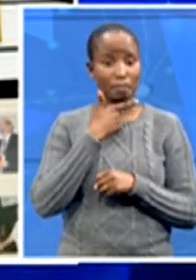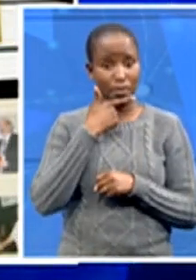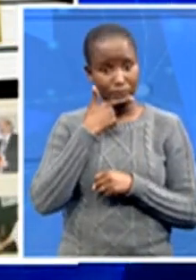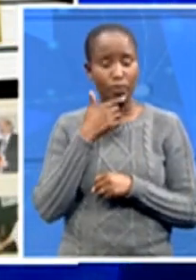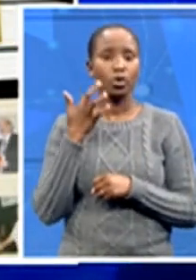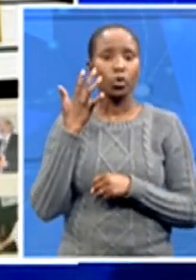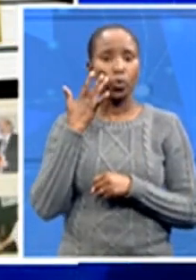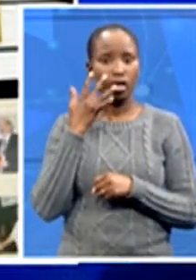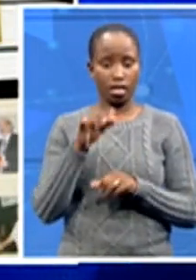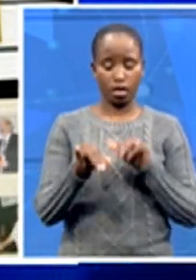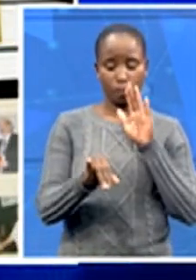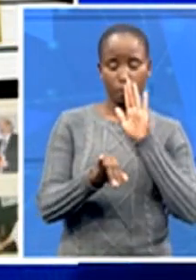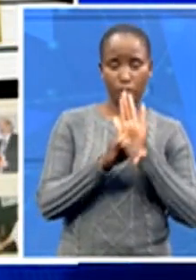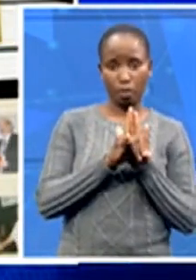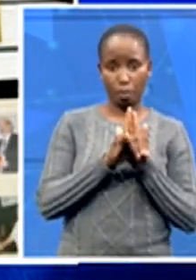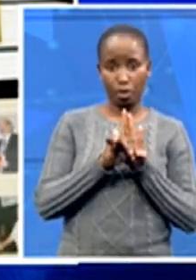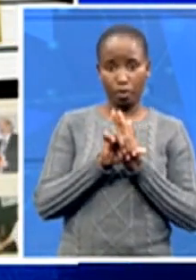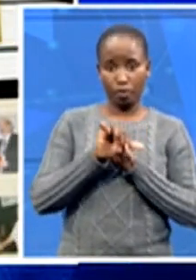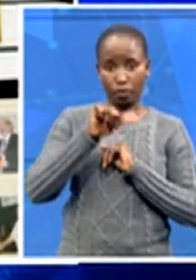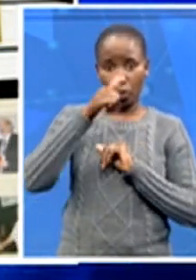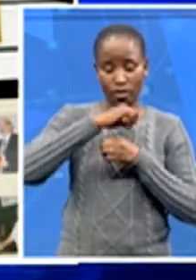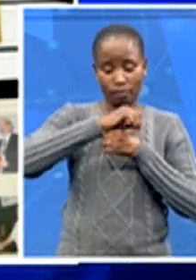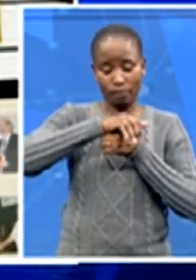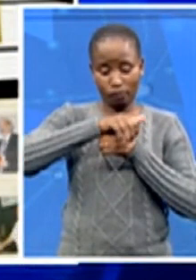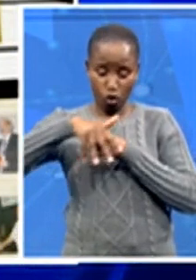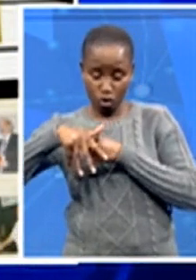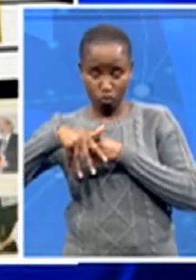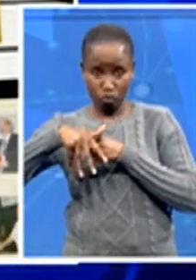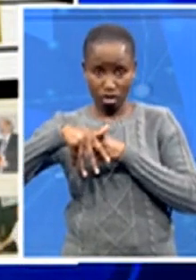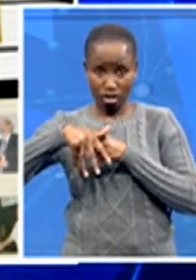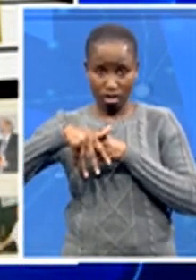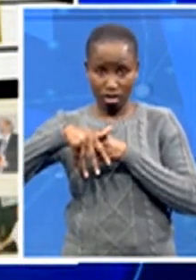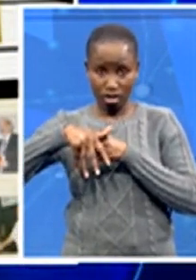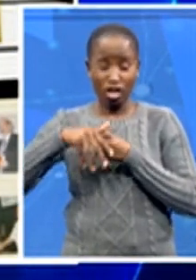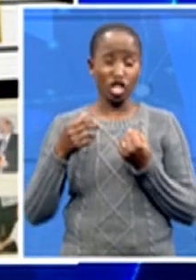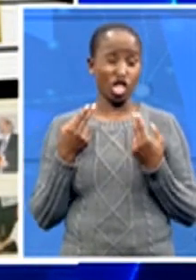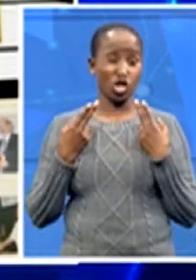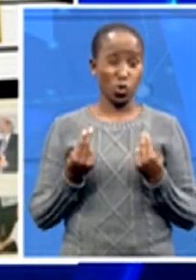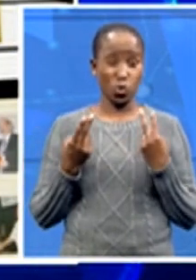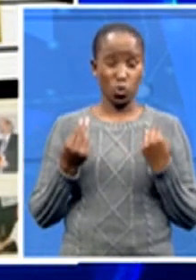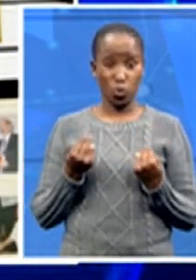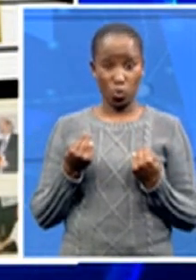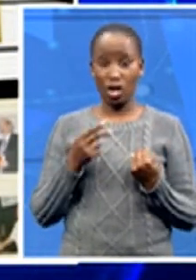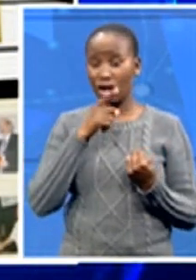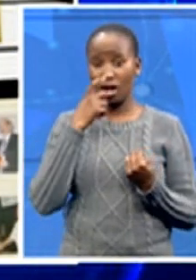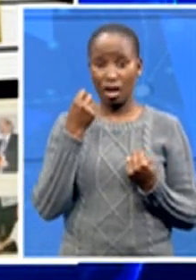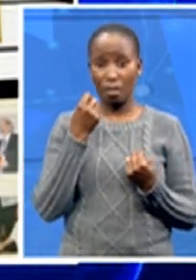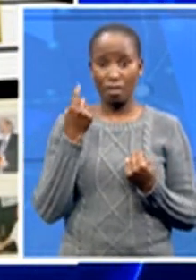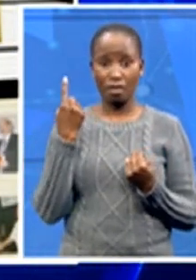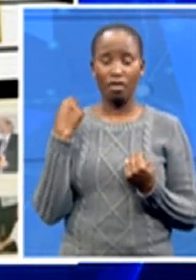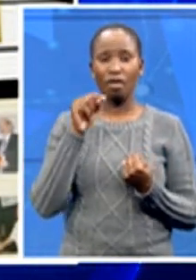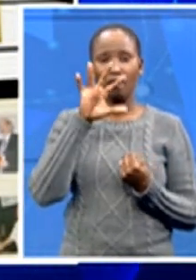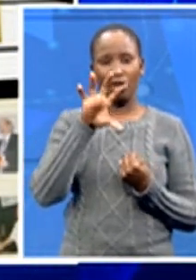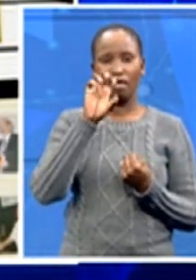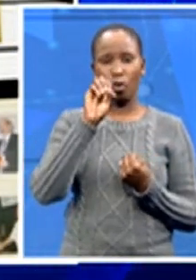we described a completely new variant called, we called it at that time 501YV2. Nowadays,